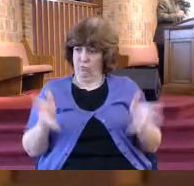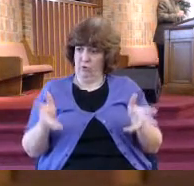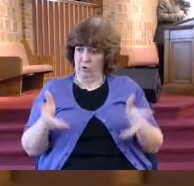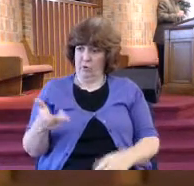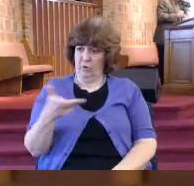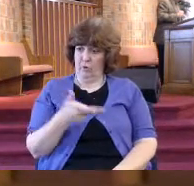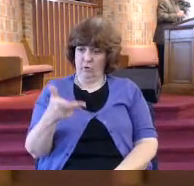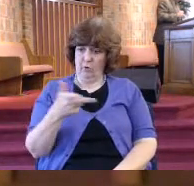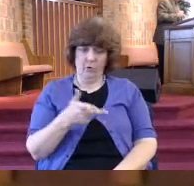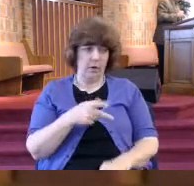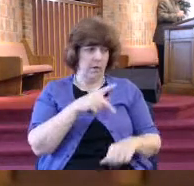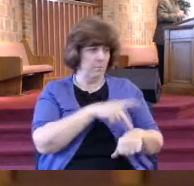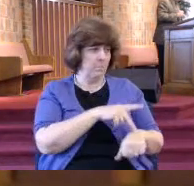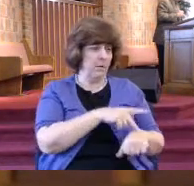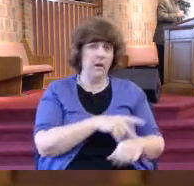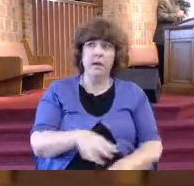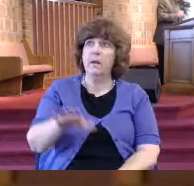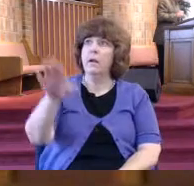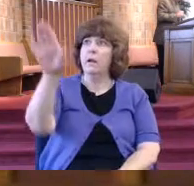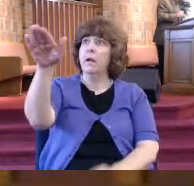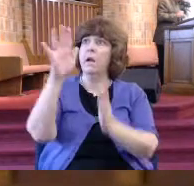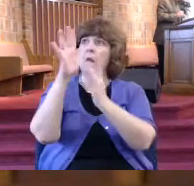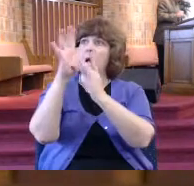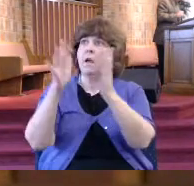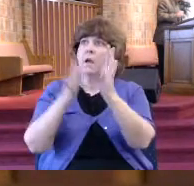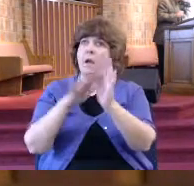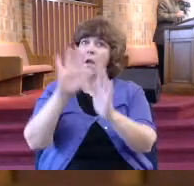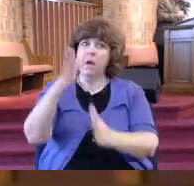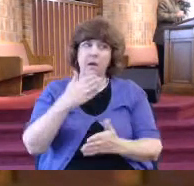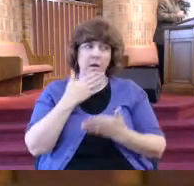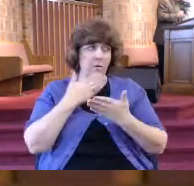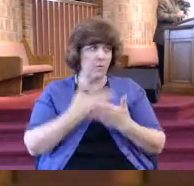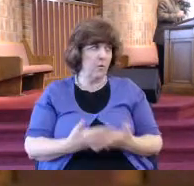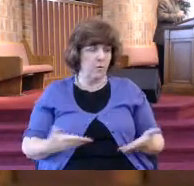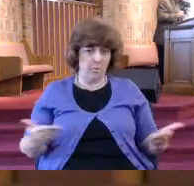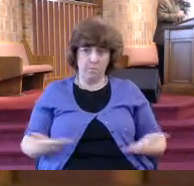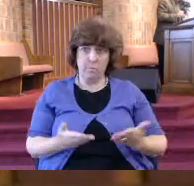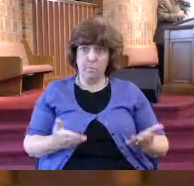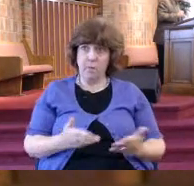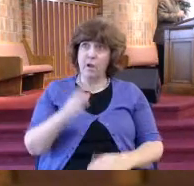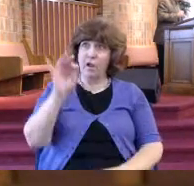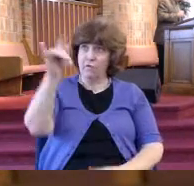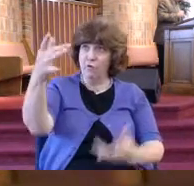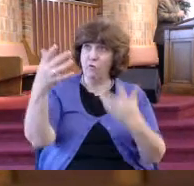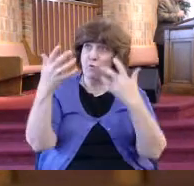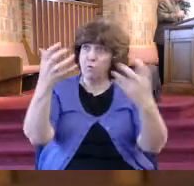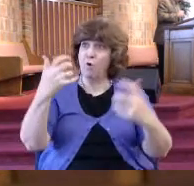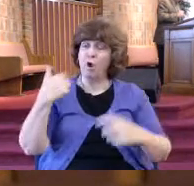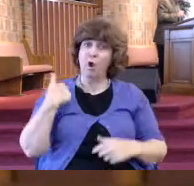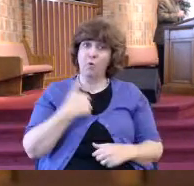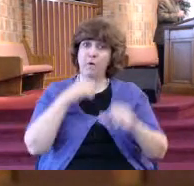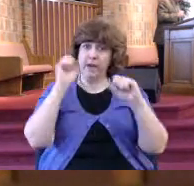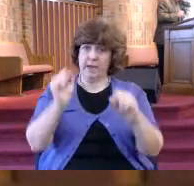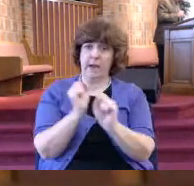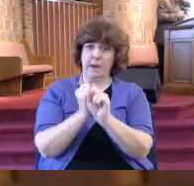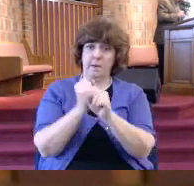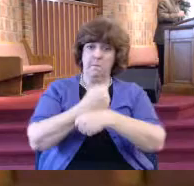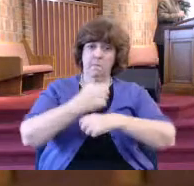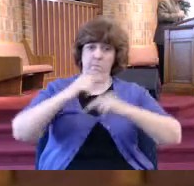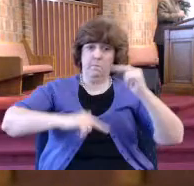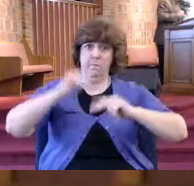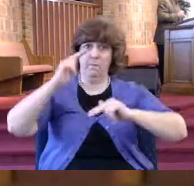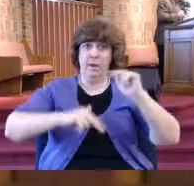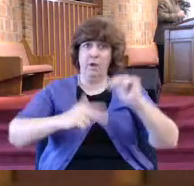Jesus, Lord, it is good for us to be here. If You wish, let us make here three